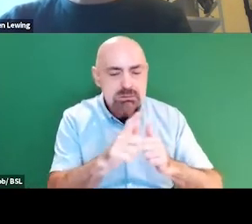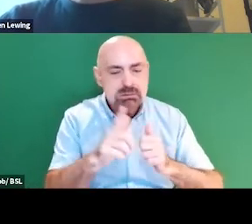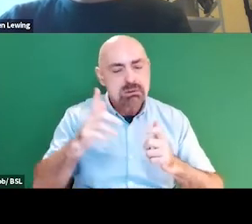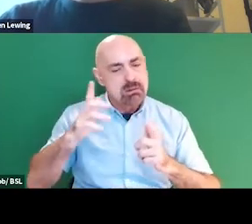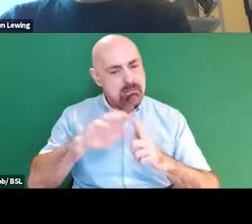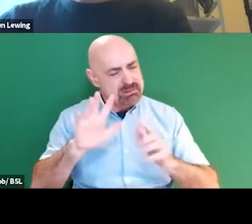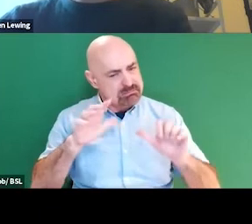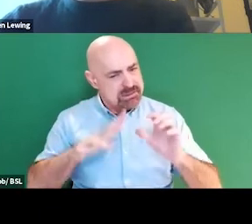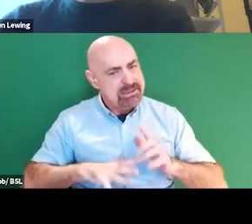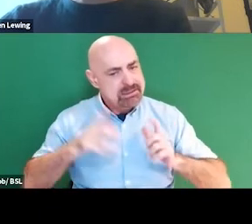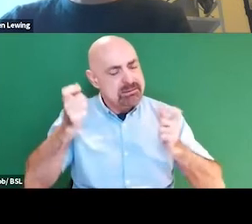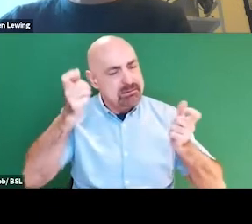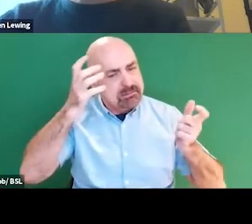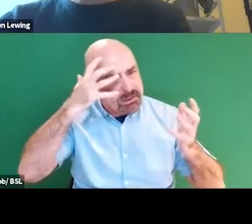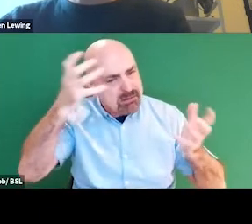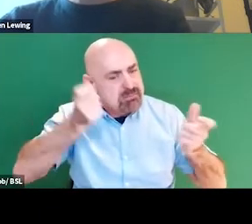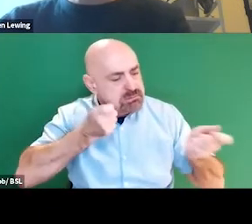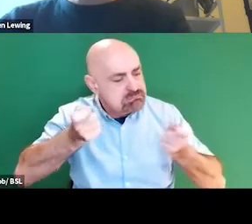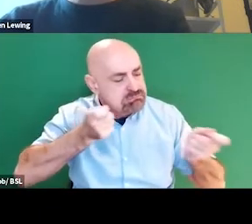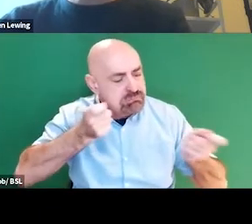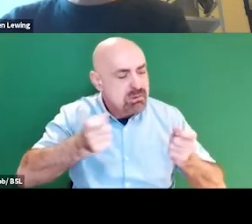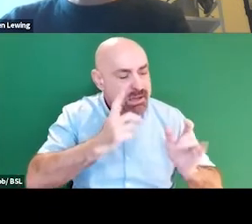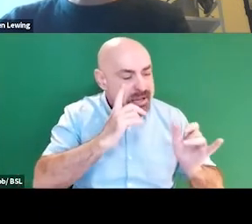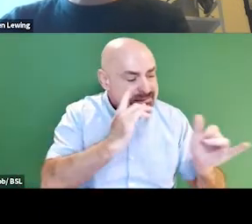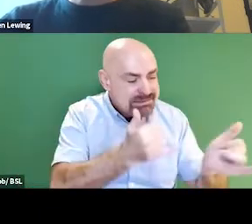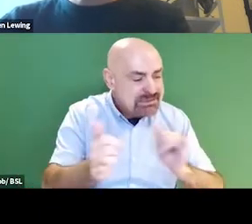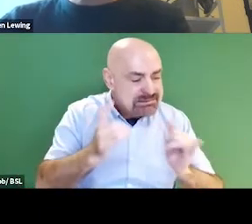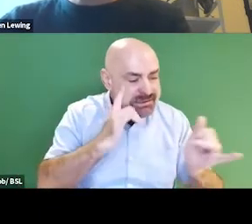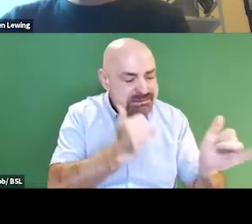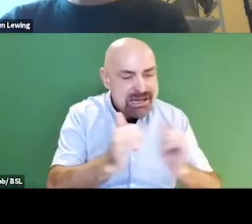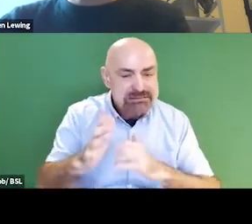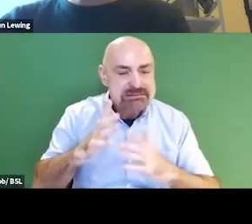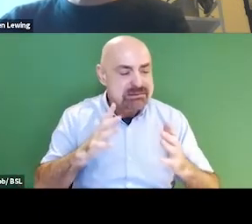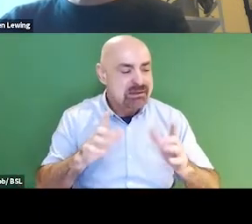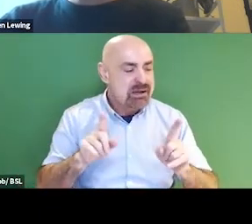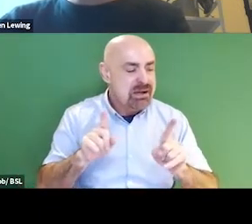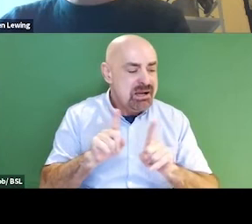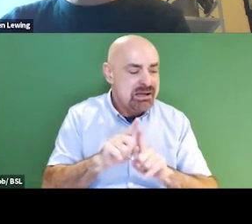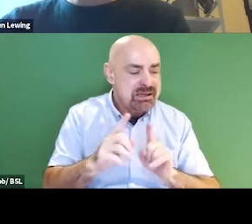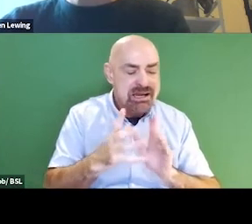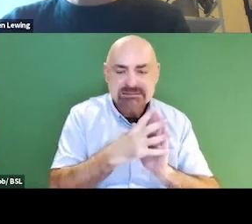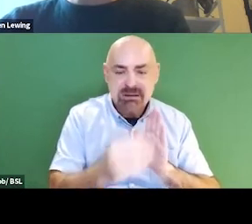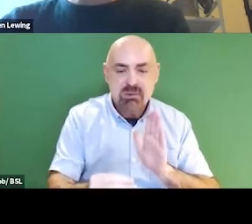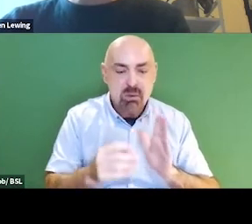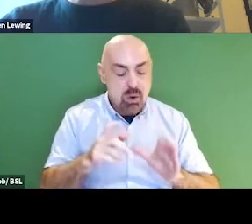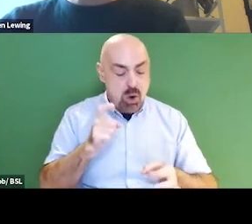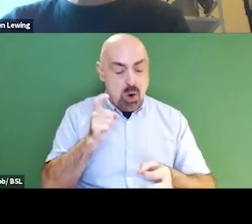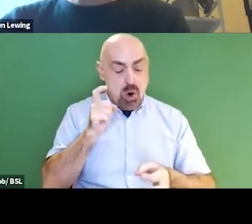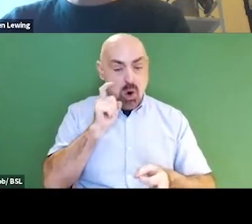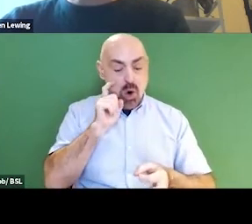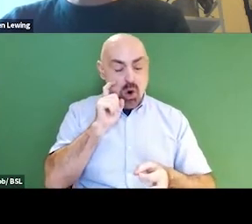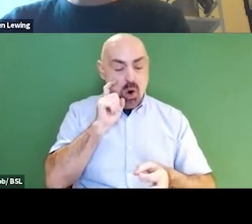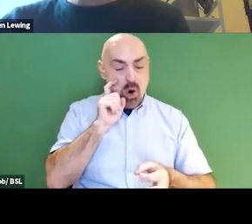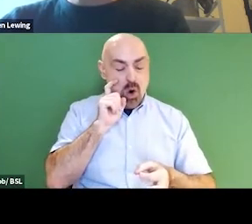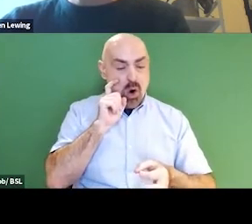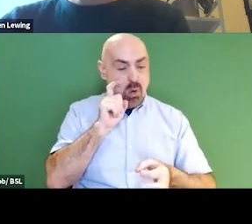governance. It includes testing the quality of the draft plan using tools like an equality impact assessment and a readiness for